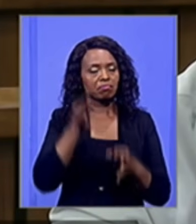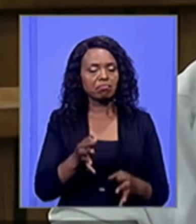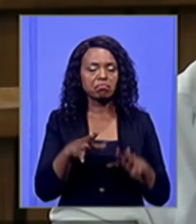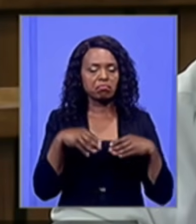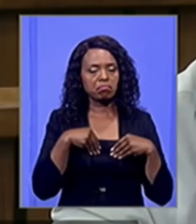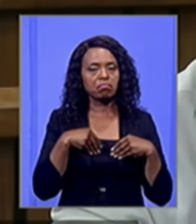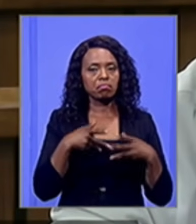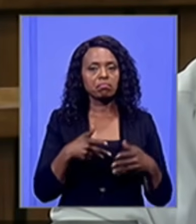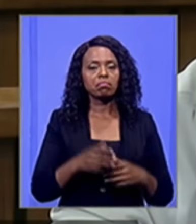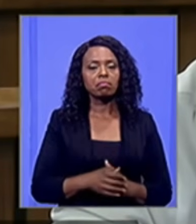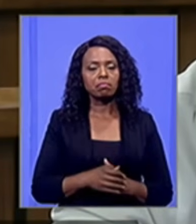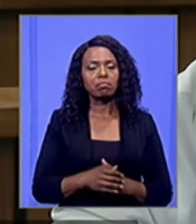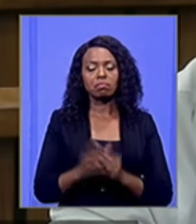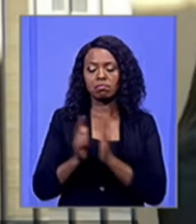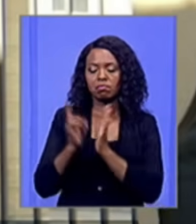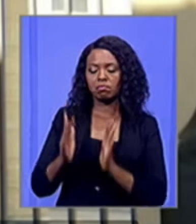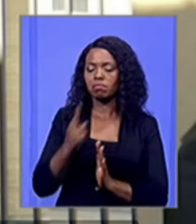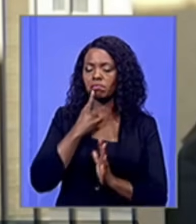delighted to receive